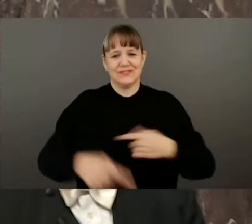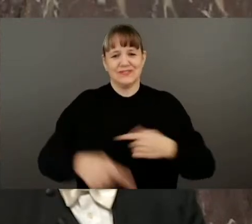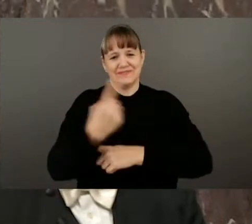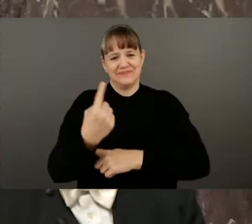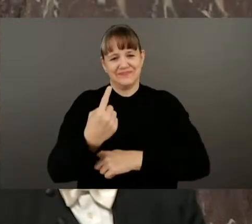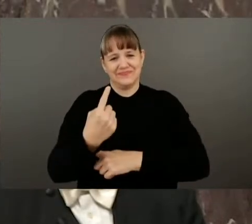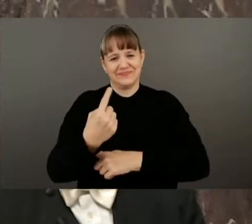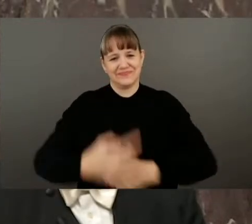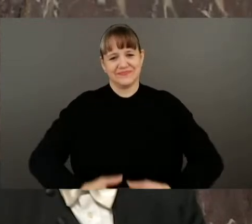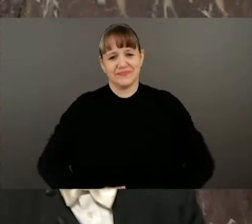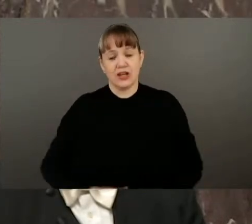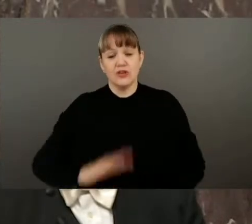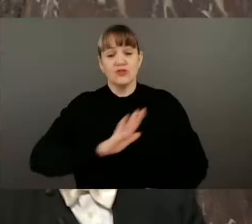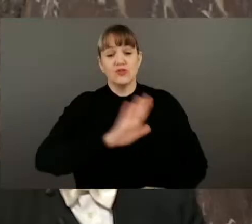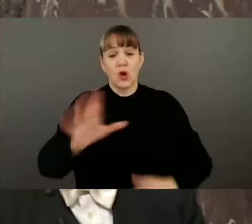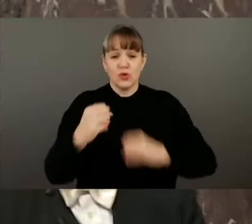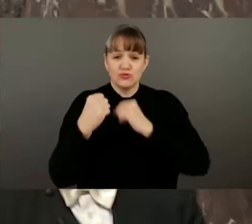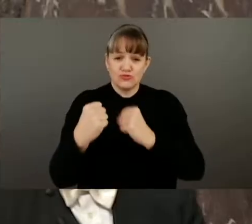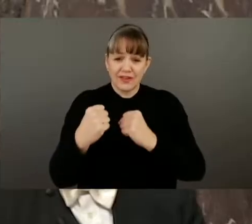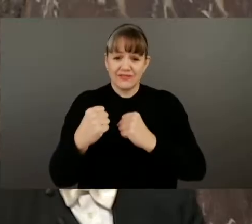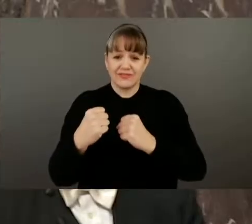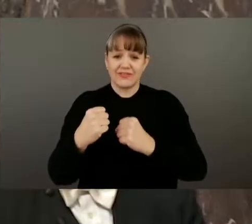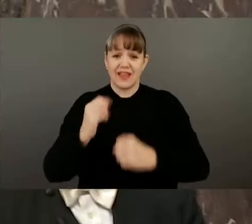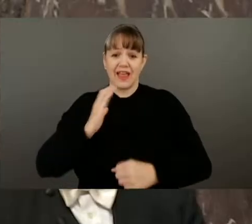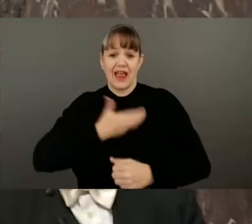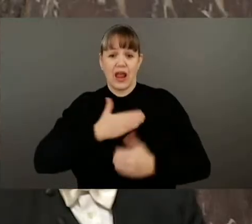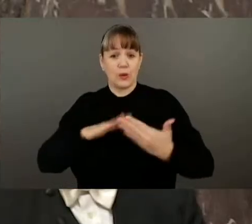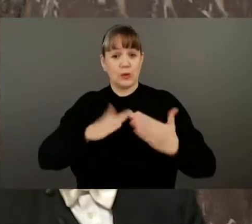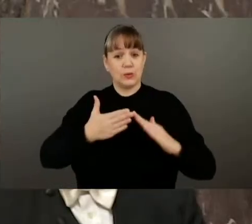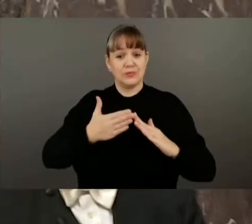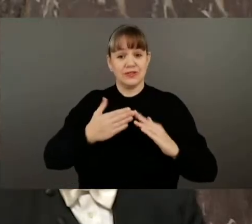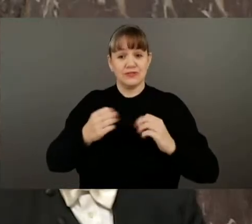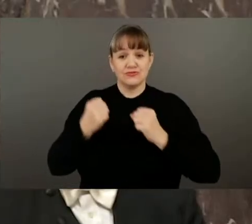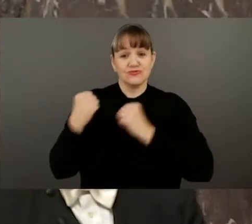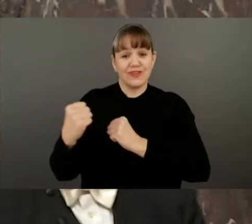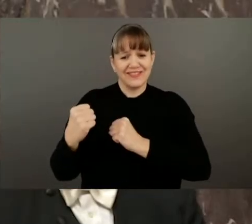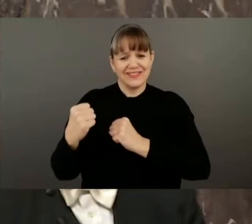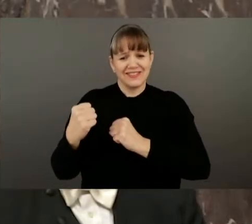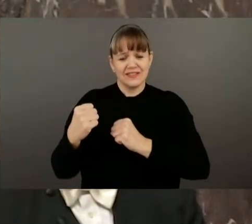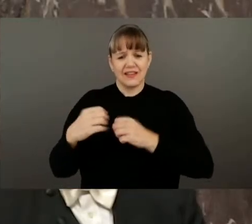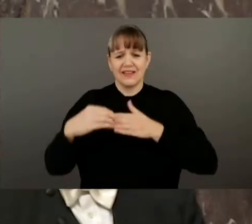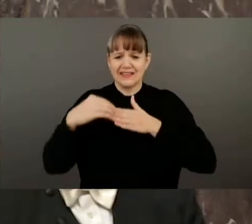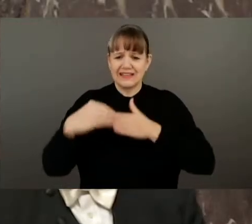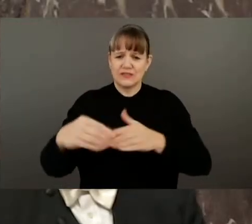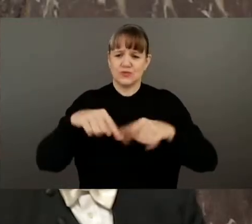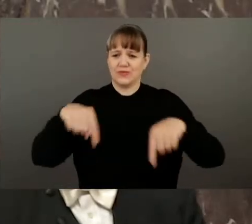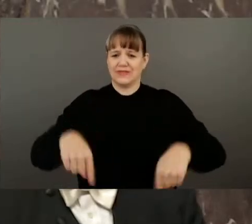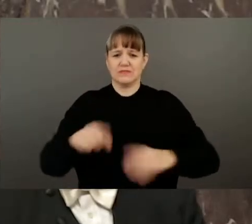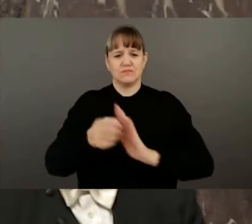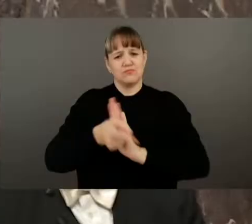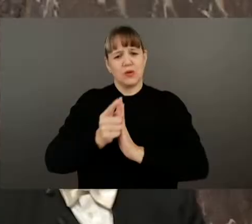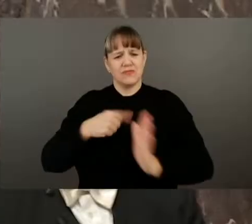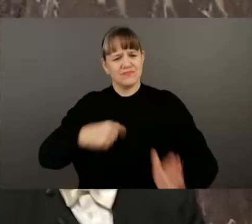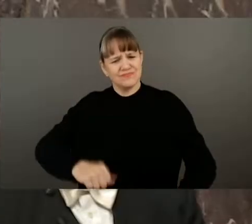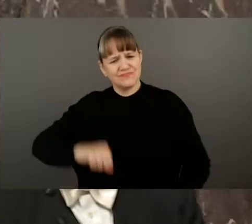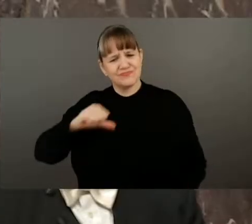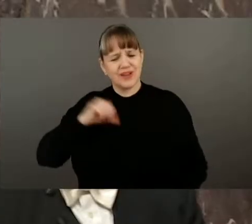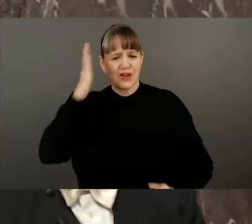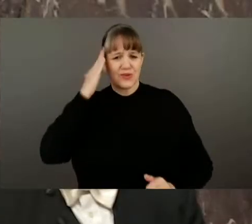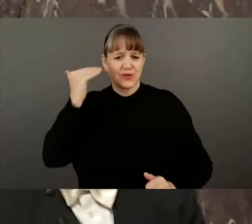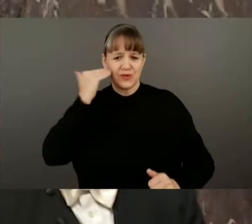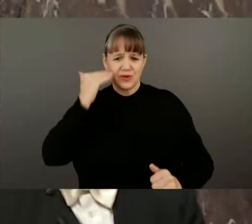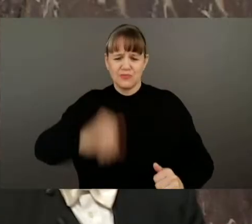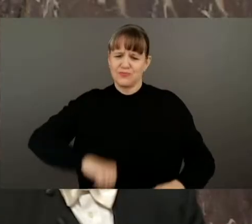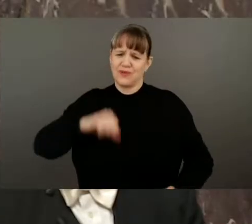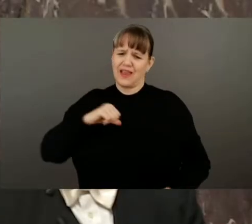resilience, brought us to this moment. And I'm proud to be Korean, proud to be British Columbian, and proud that October will